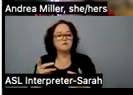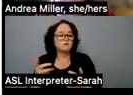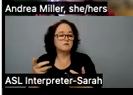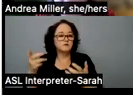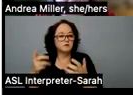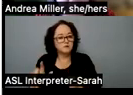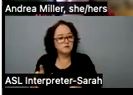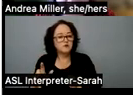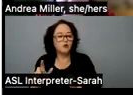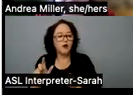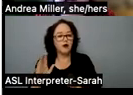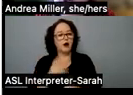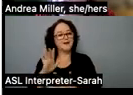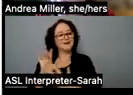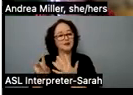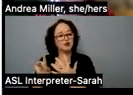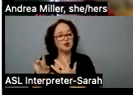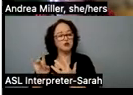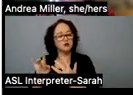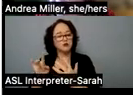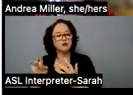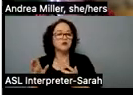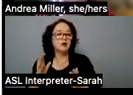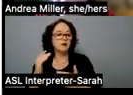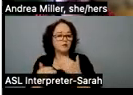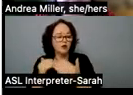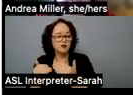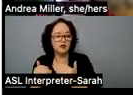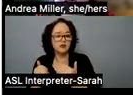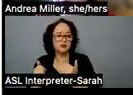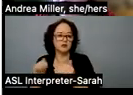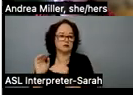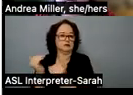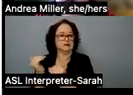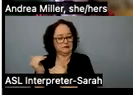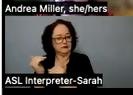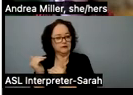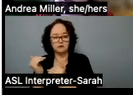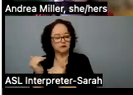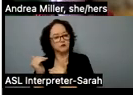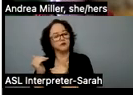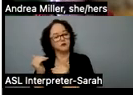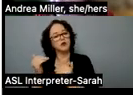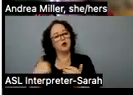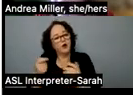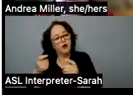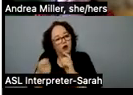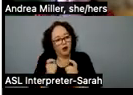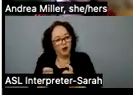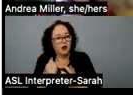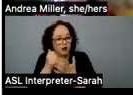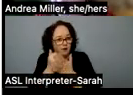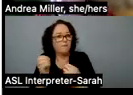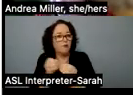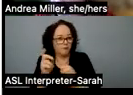So we modified the tenant selection plan to be significantly less restrictive than any of those that you find in a